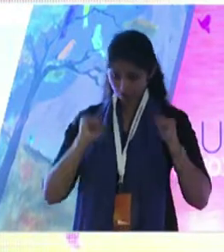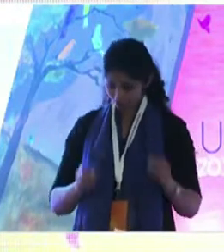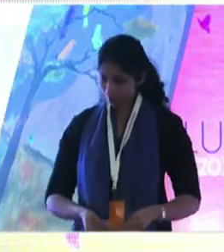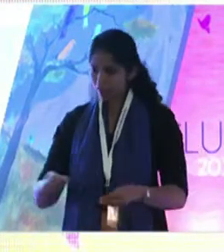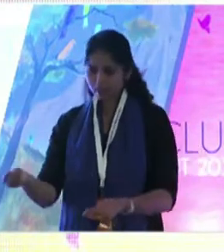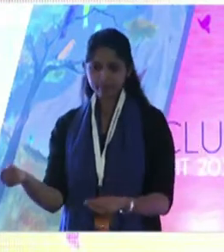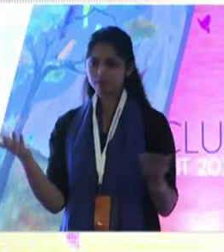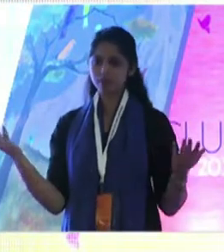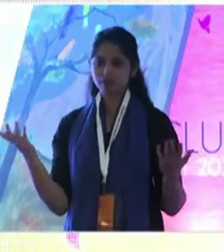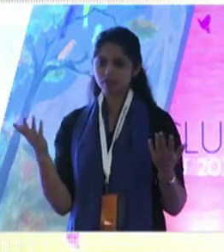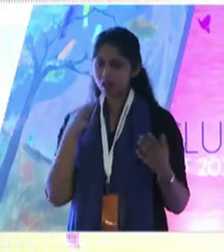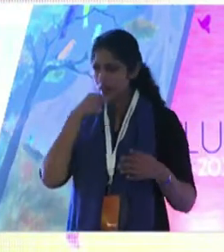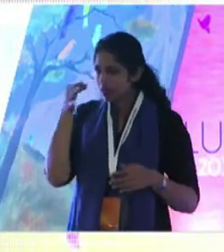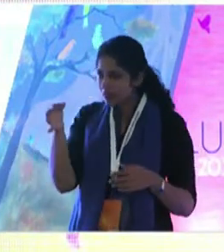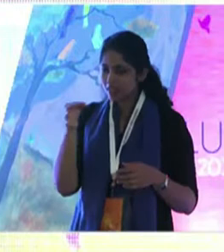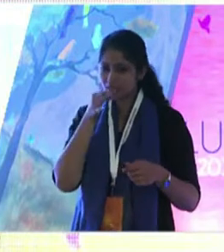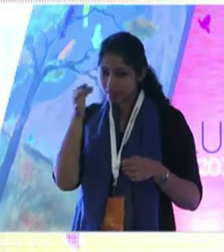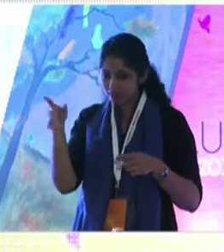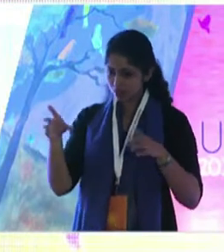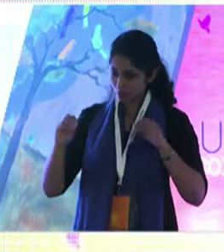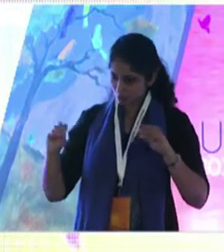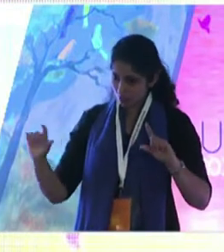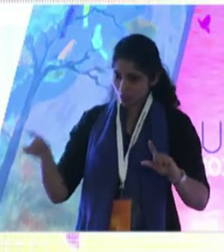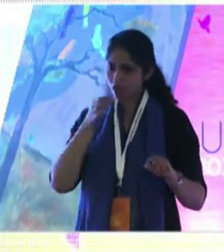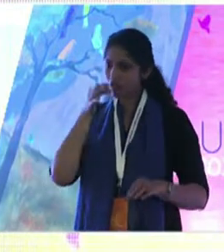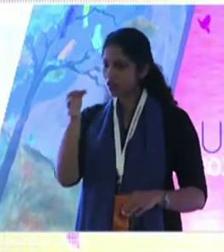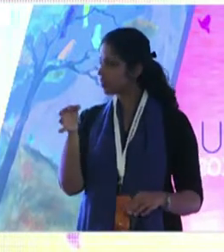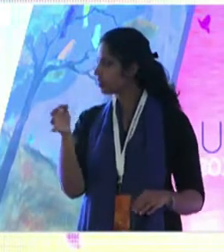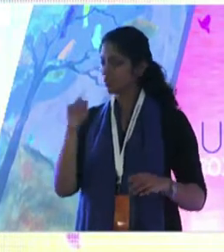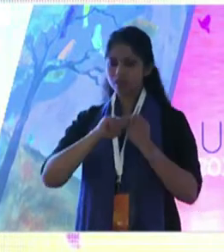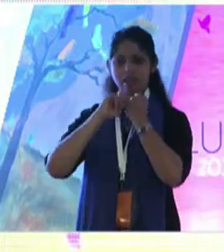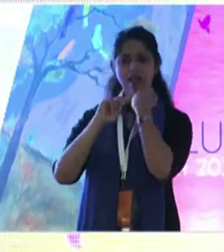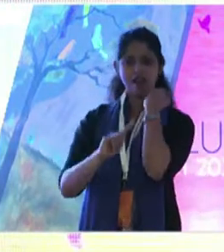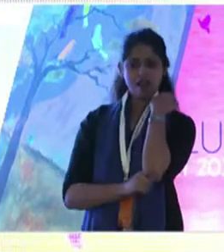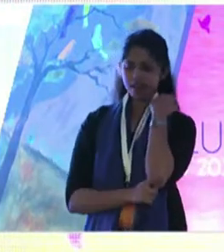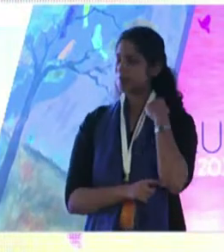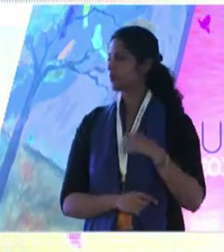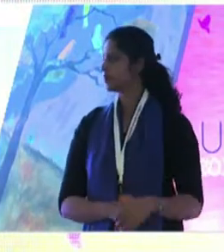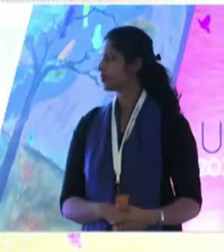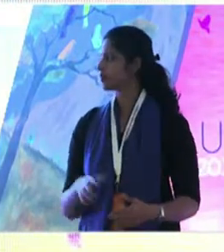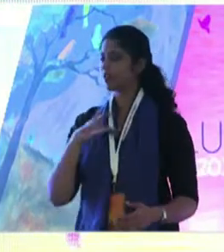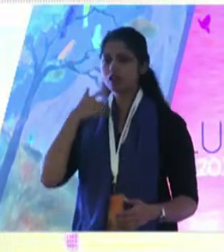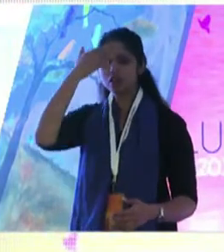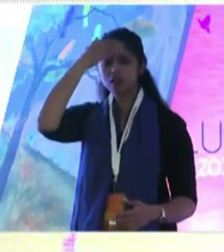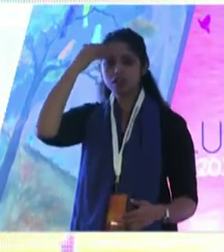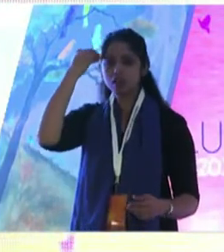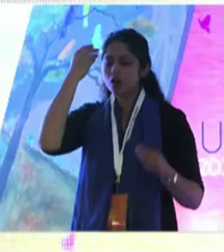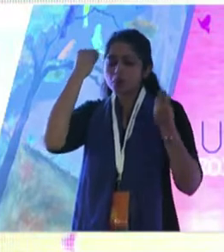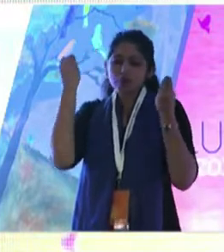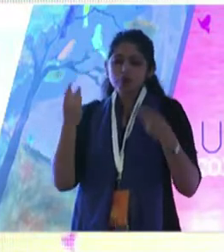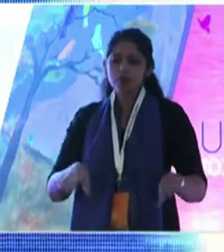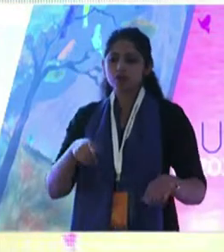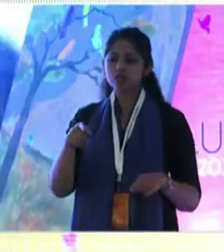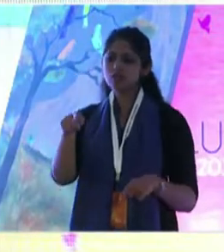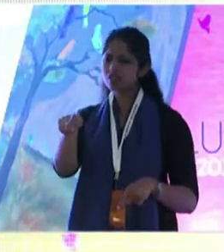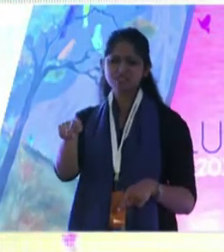him? Do I ask him, is he comfortable? And at the end of it, I forgot all of those things because